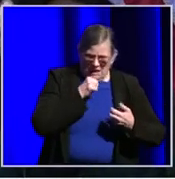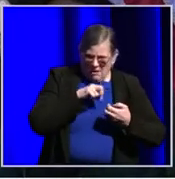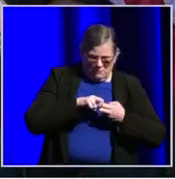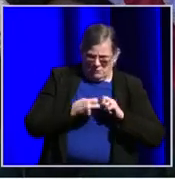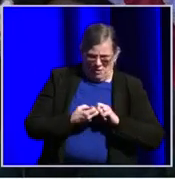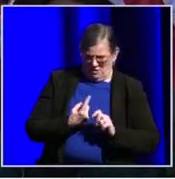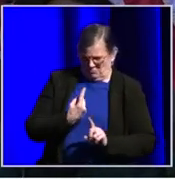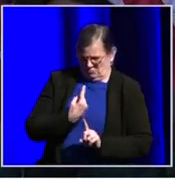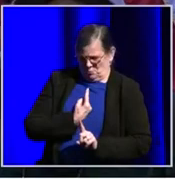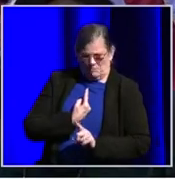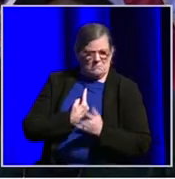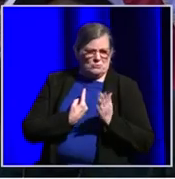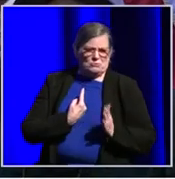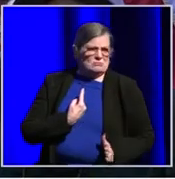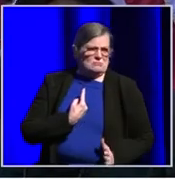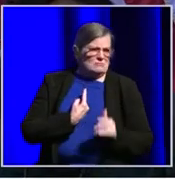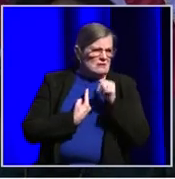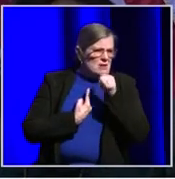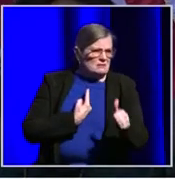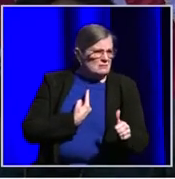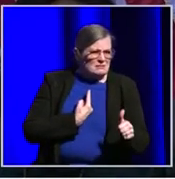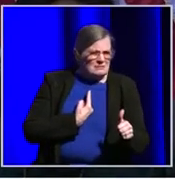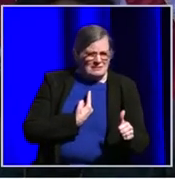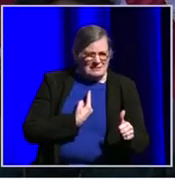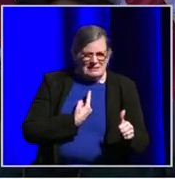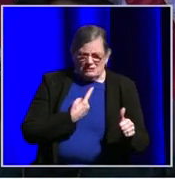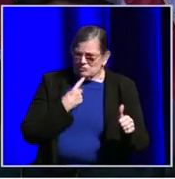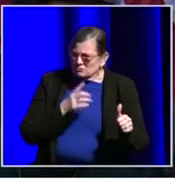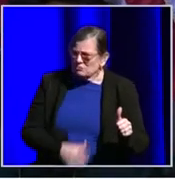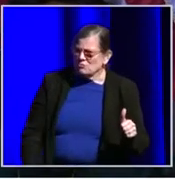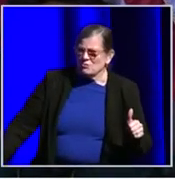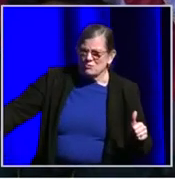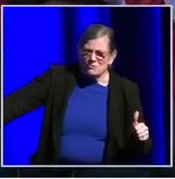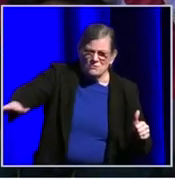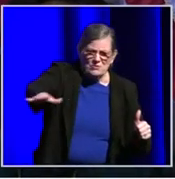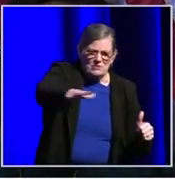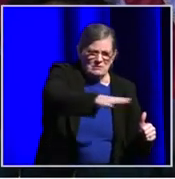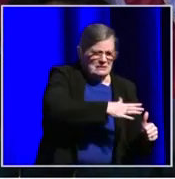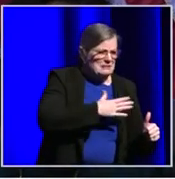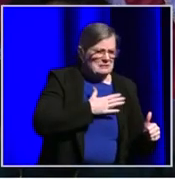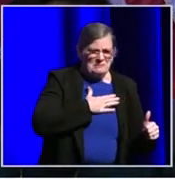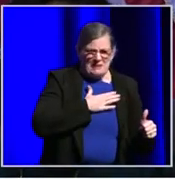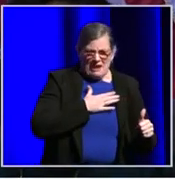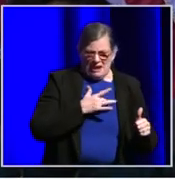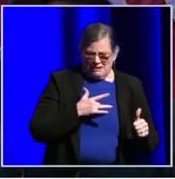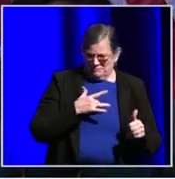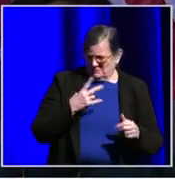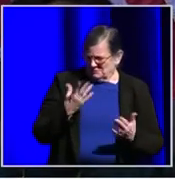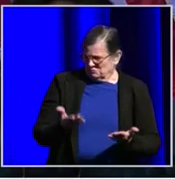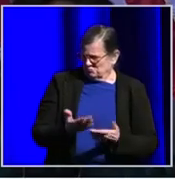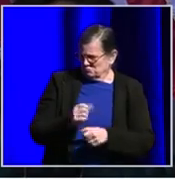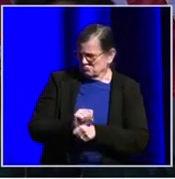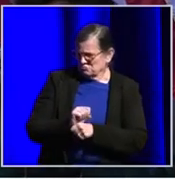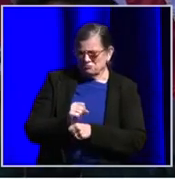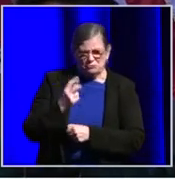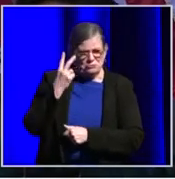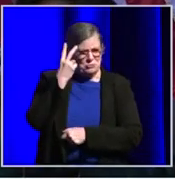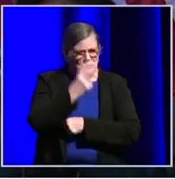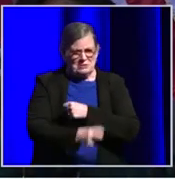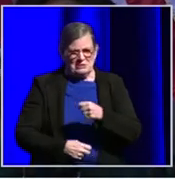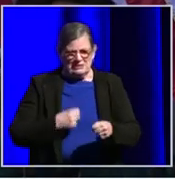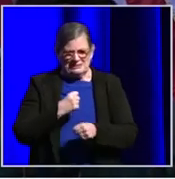Our problems are not ours alone. As I approach the council's next two-year term and my four-year term as chairman, I ask, what will we